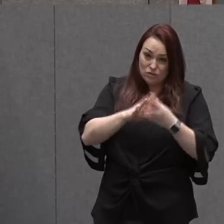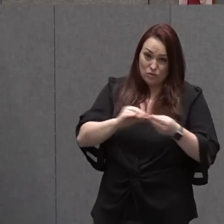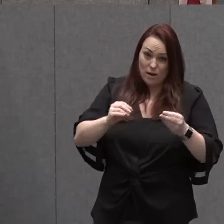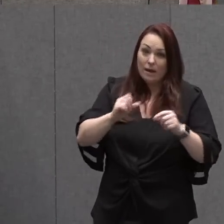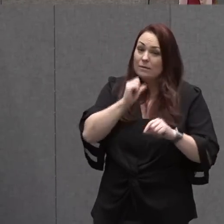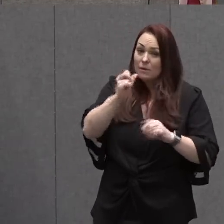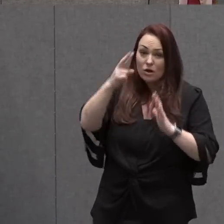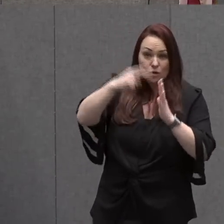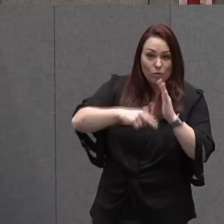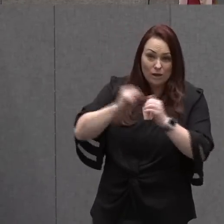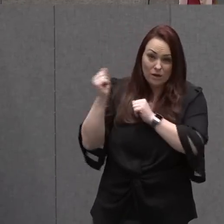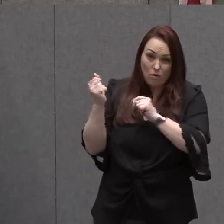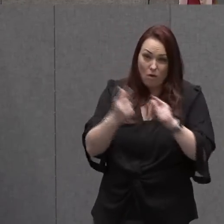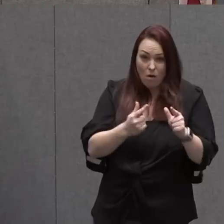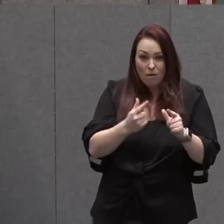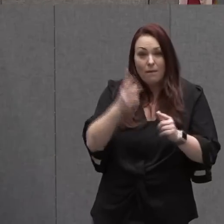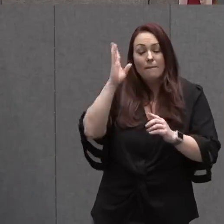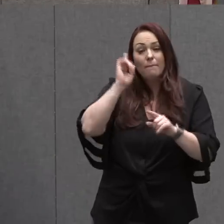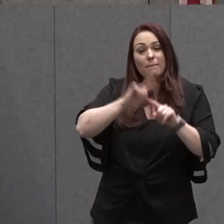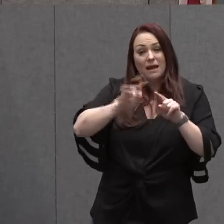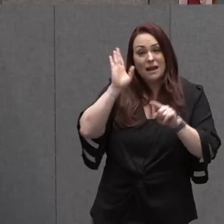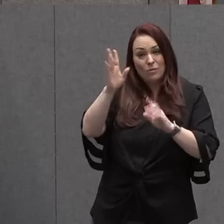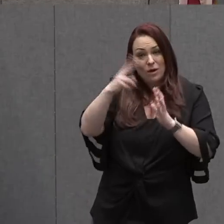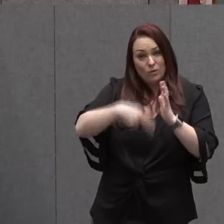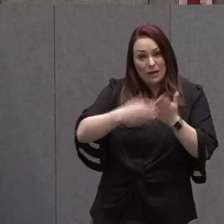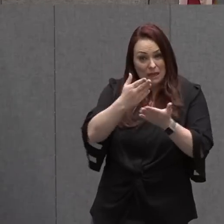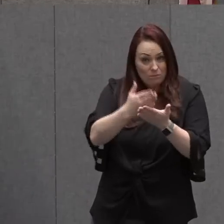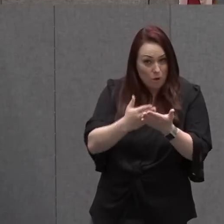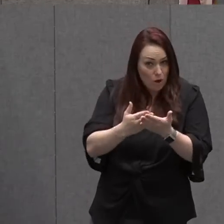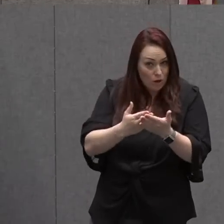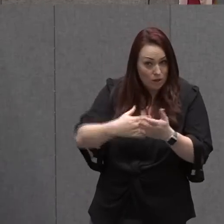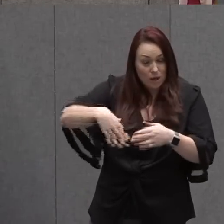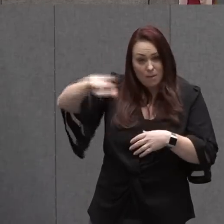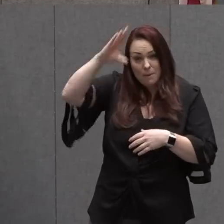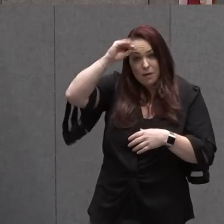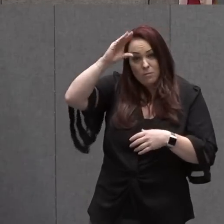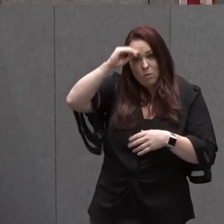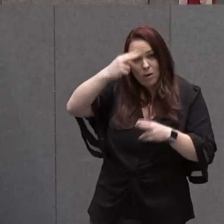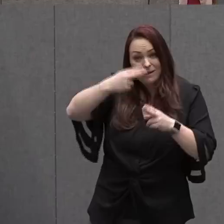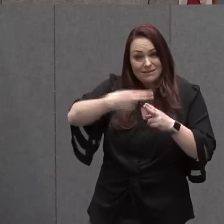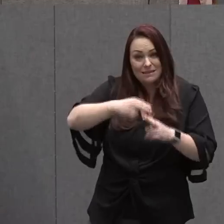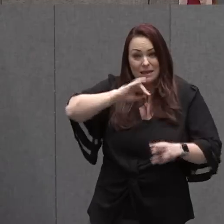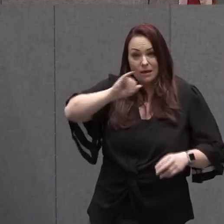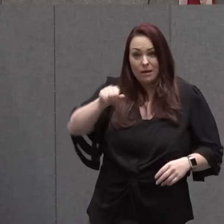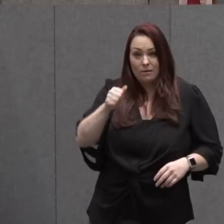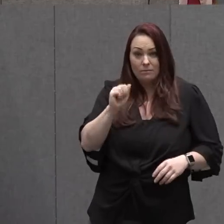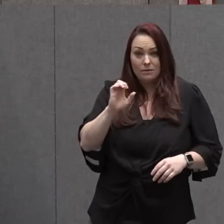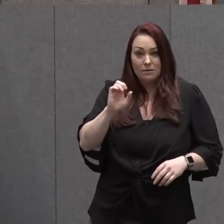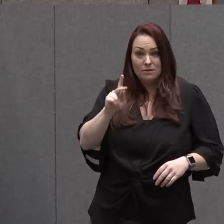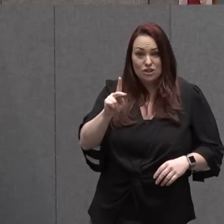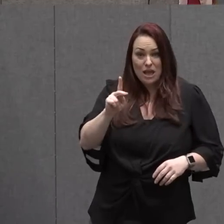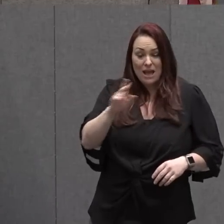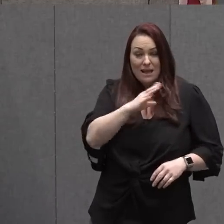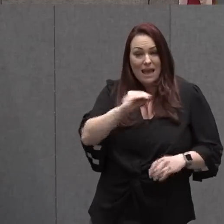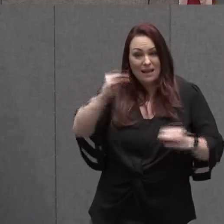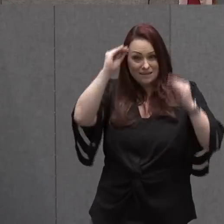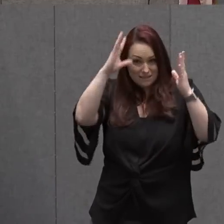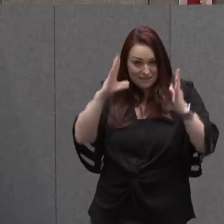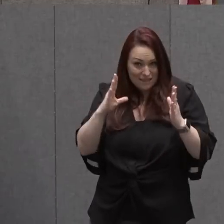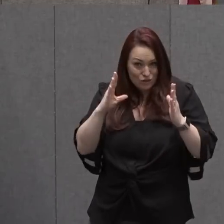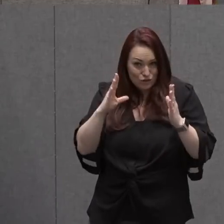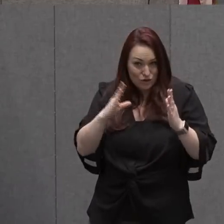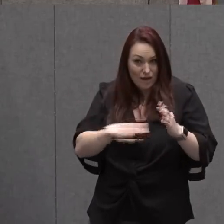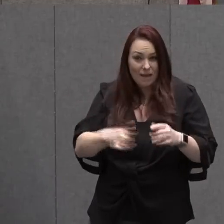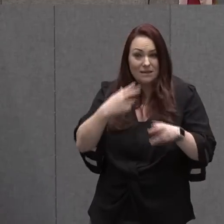it. Only going to read part of it. And it's about a little boy named Jack and his teacher. And it's called Love